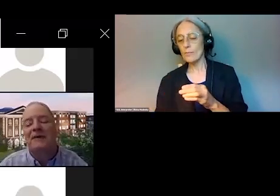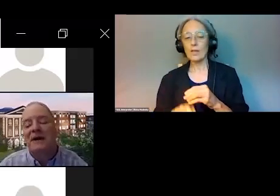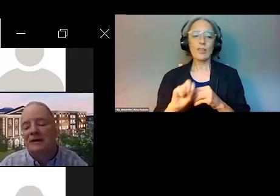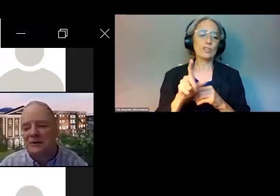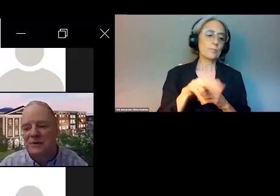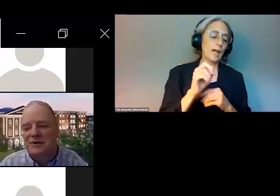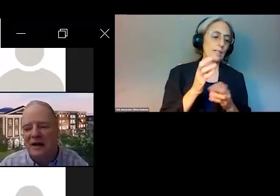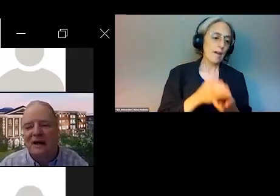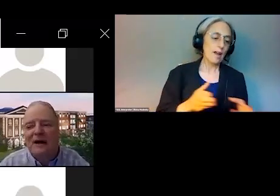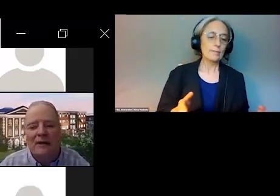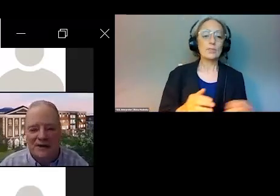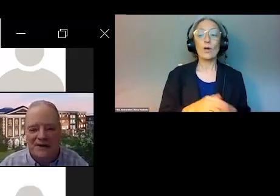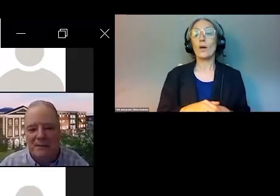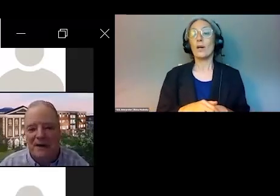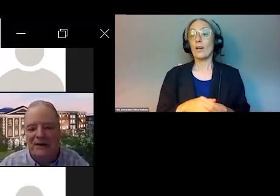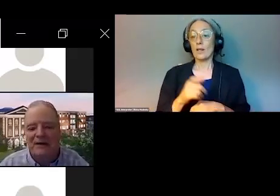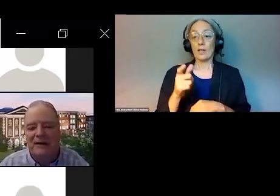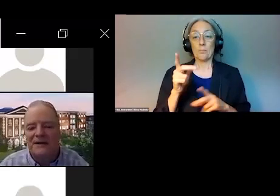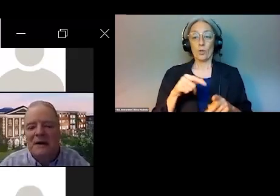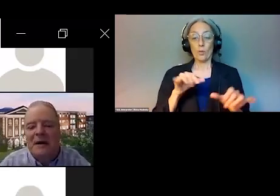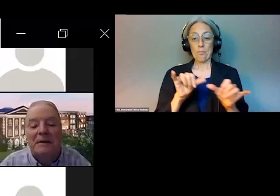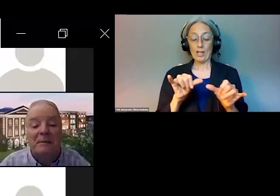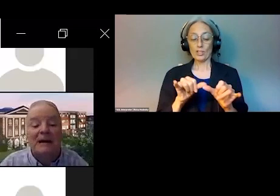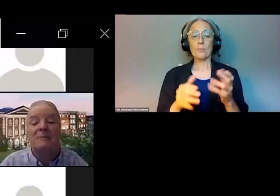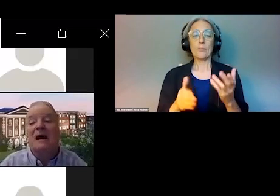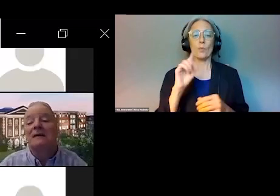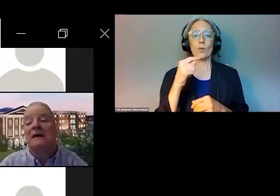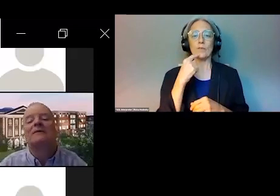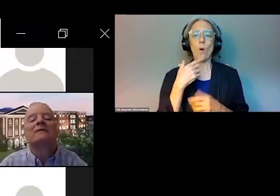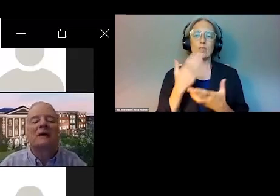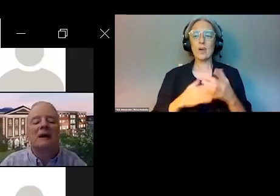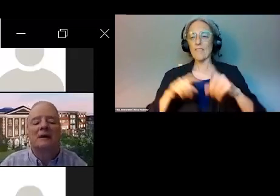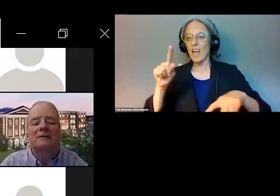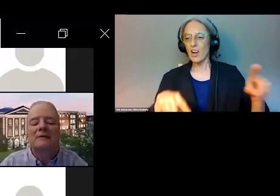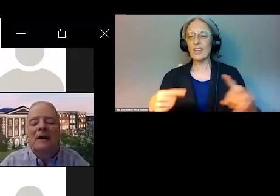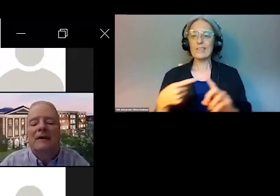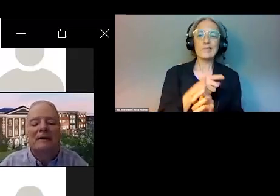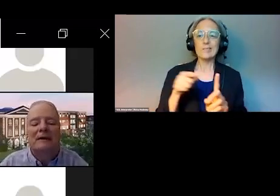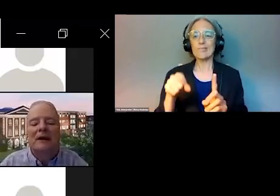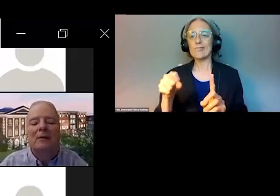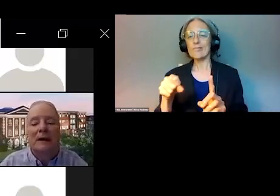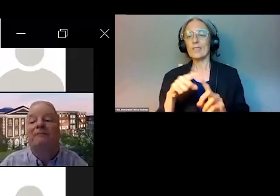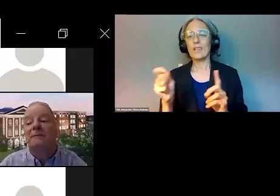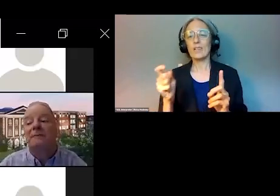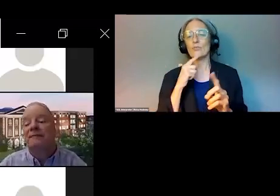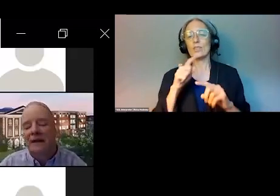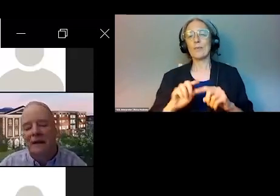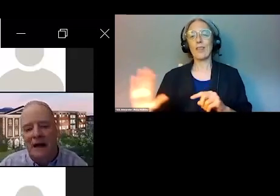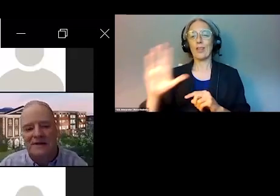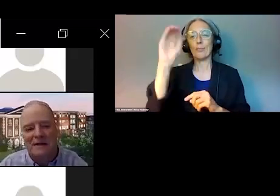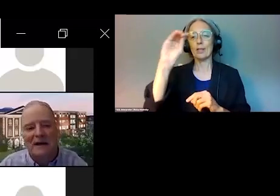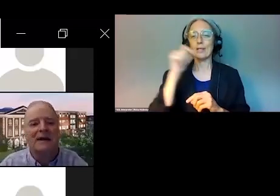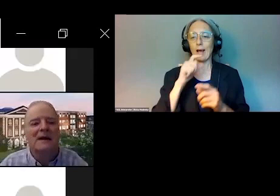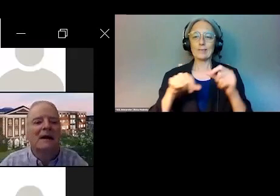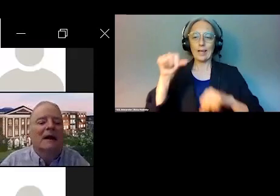a methodologist would say there is some method variance, but the bottom line is in that, if people